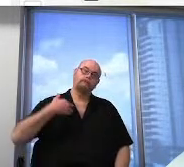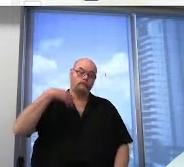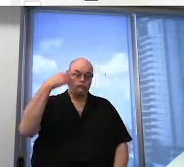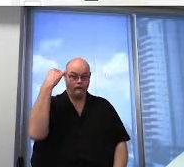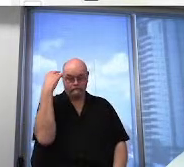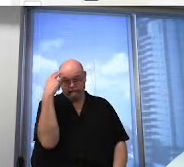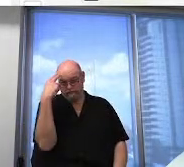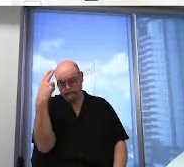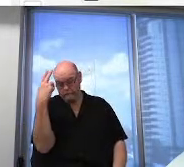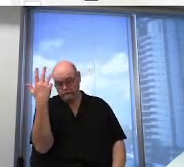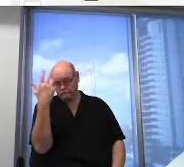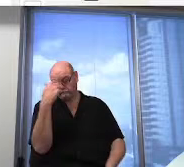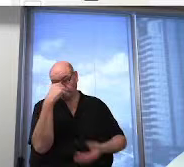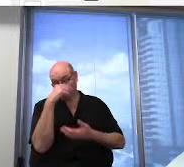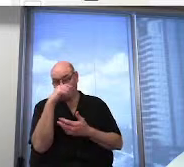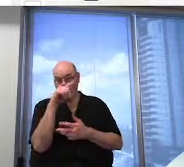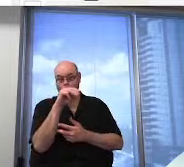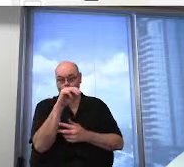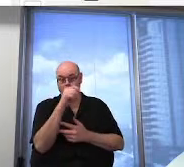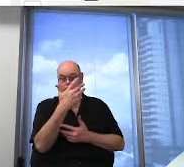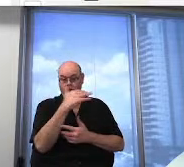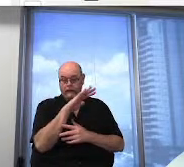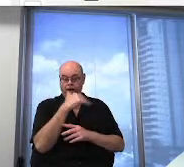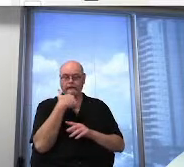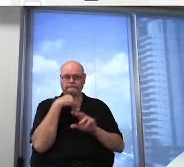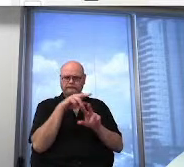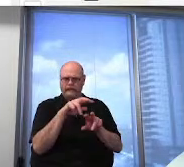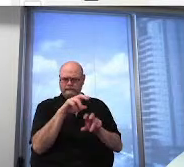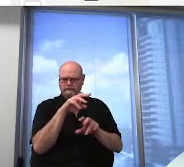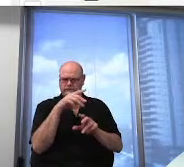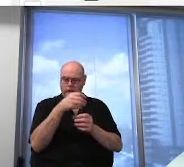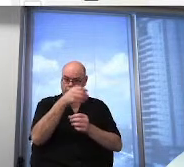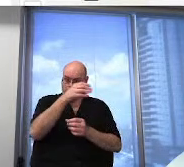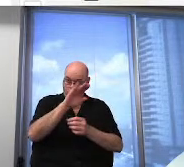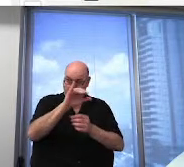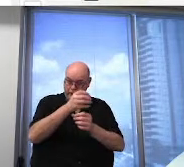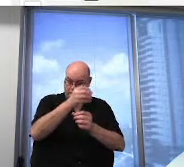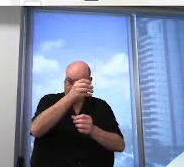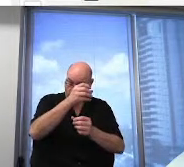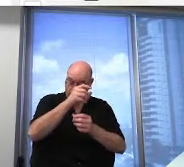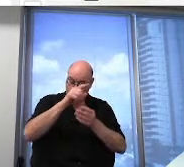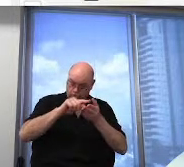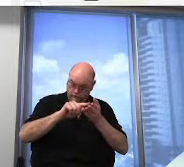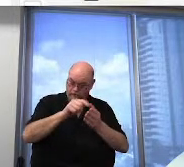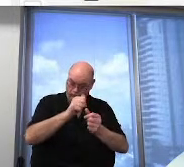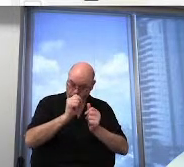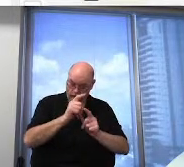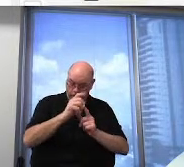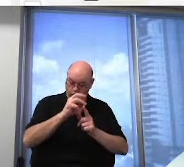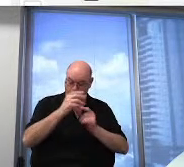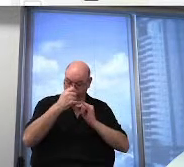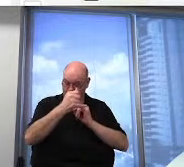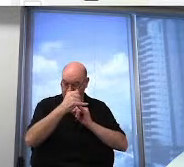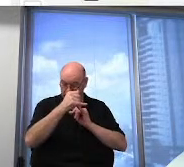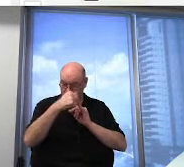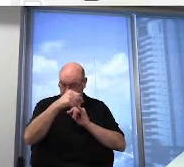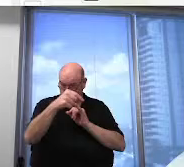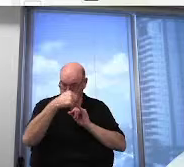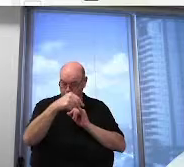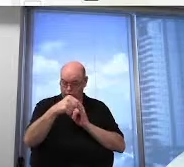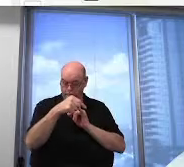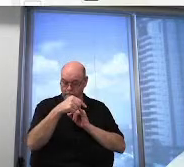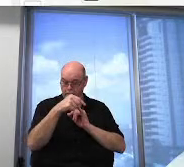a hypothetical, so LUMA's done an analysis pole by pole or line segment by line segment